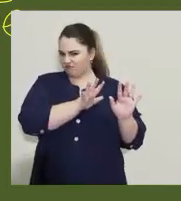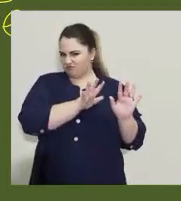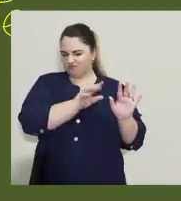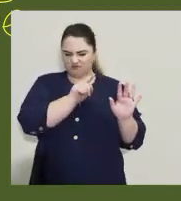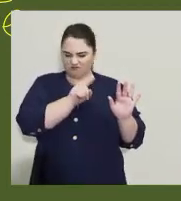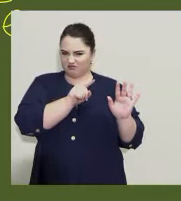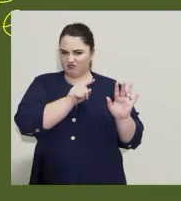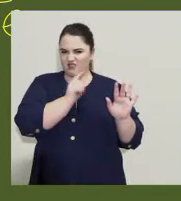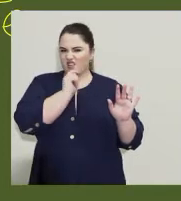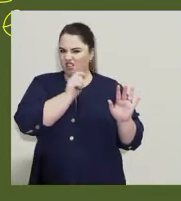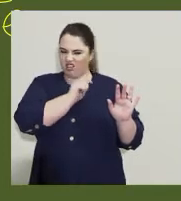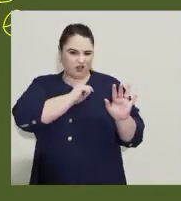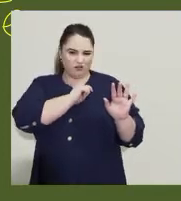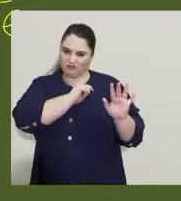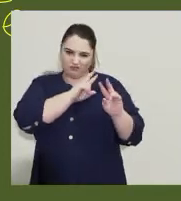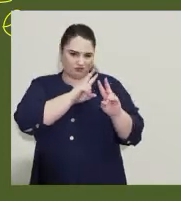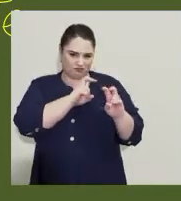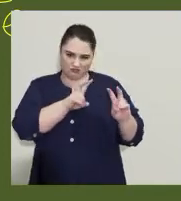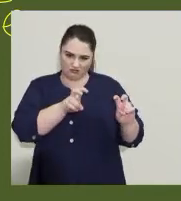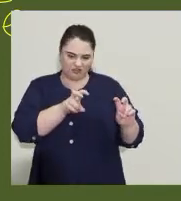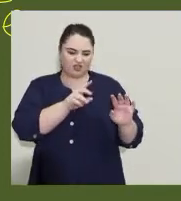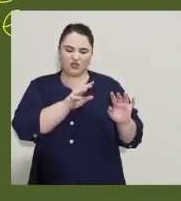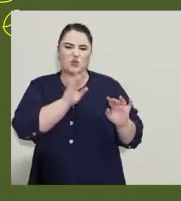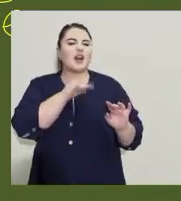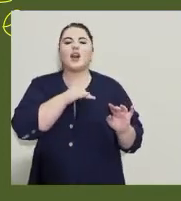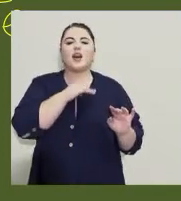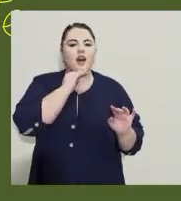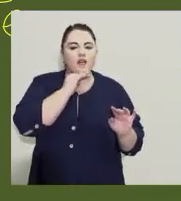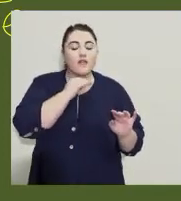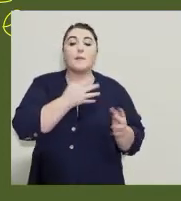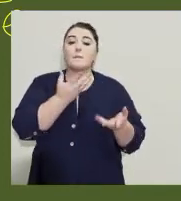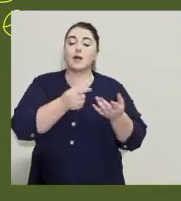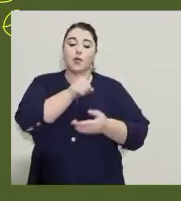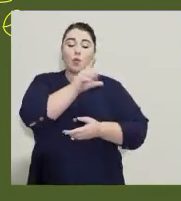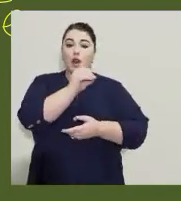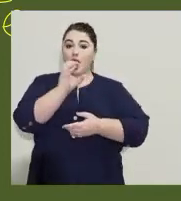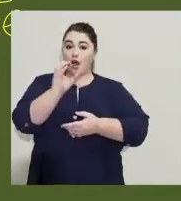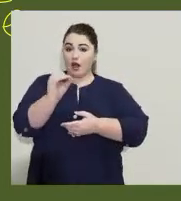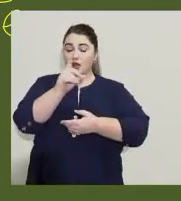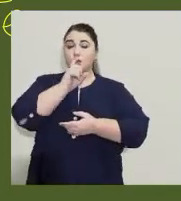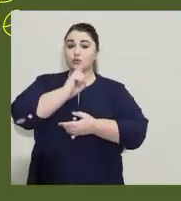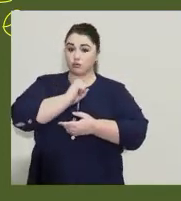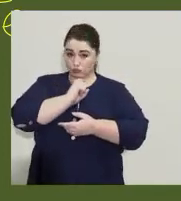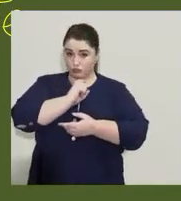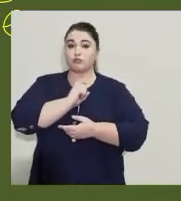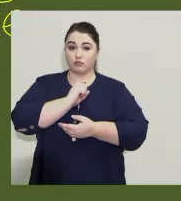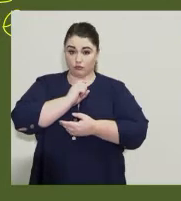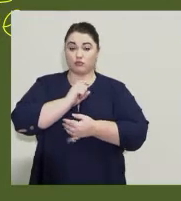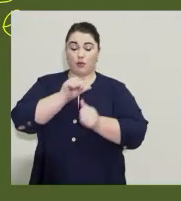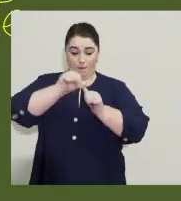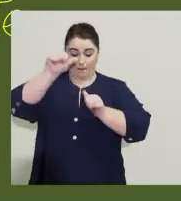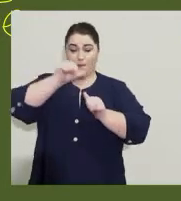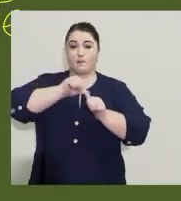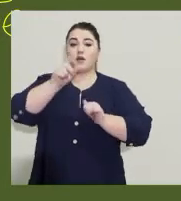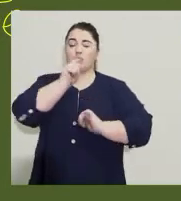I would not say that is really a reliable investigation. If he perhaps used 100 pea plants, that would have been a